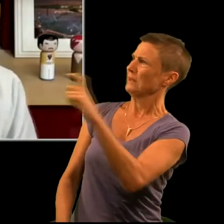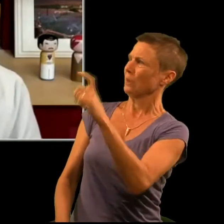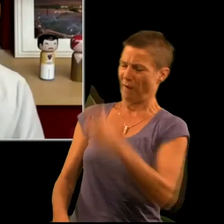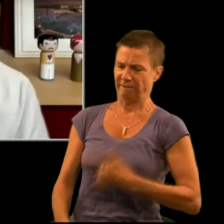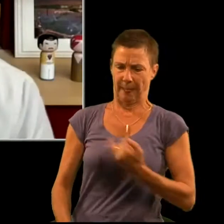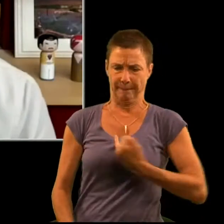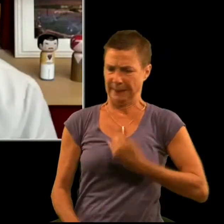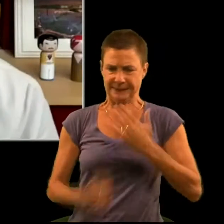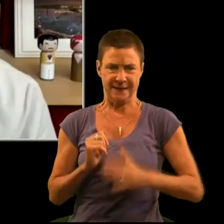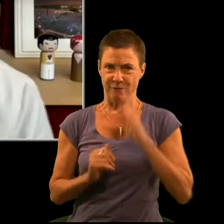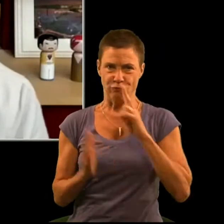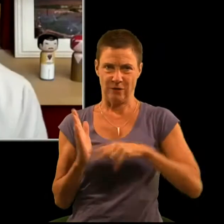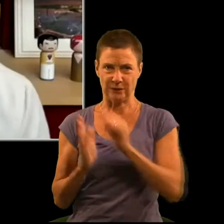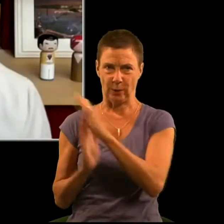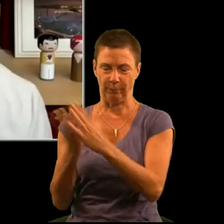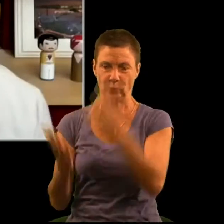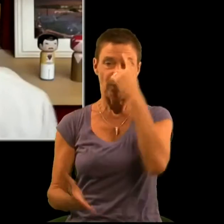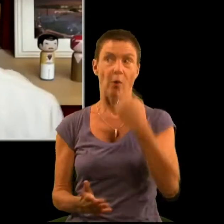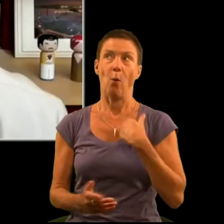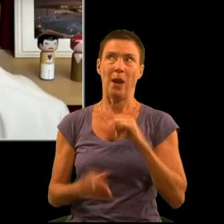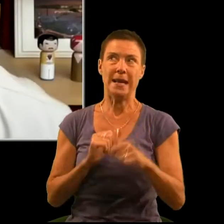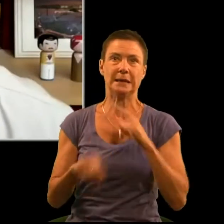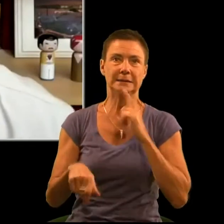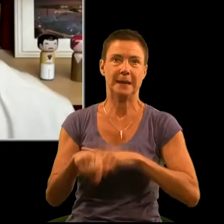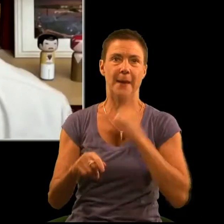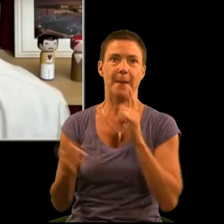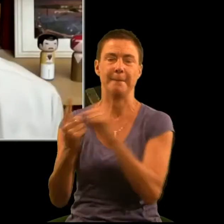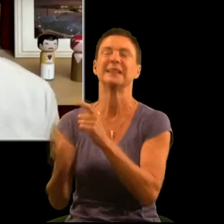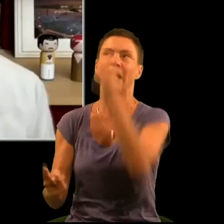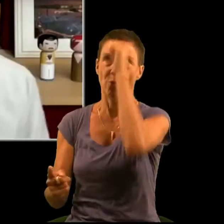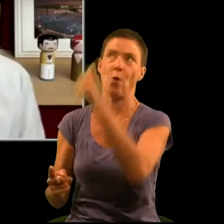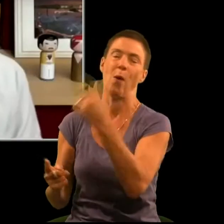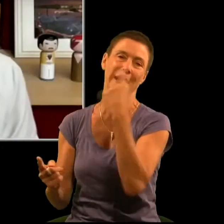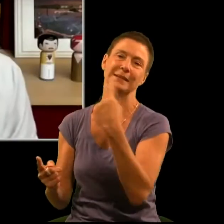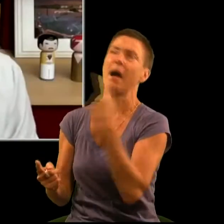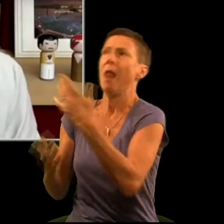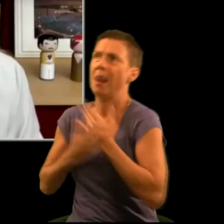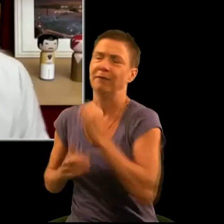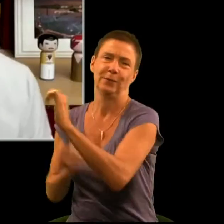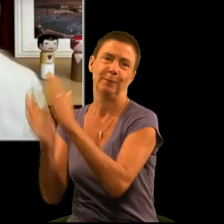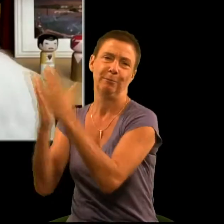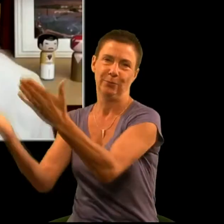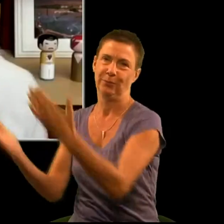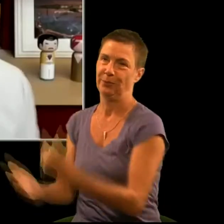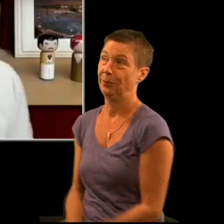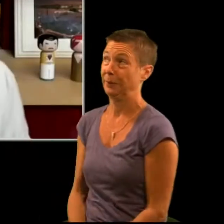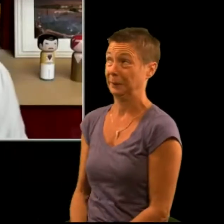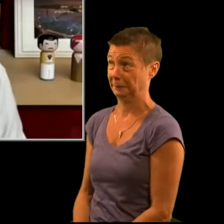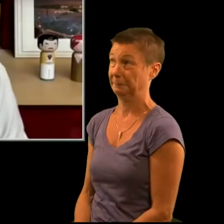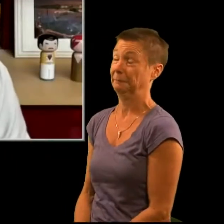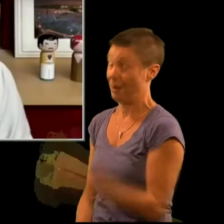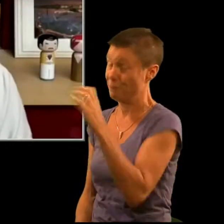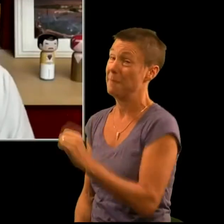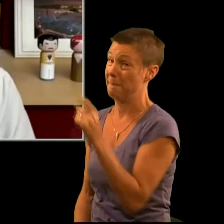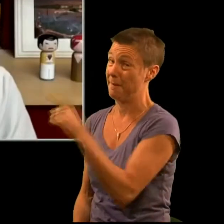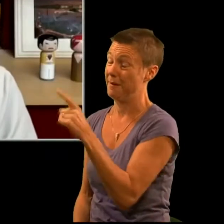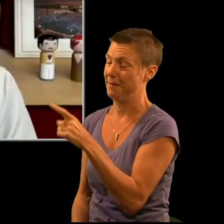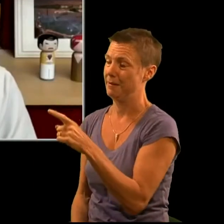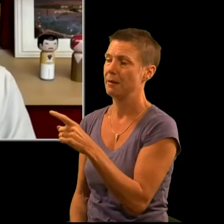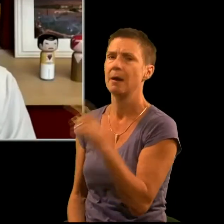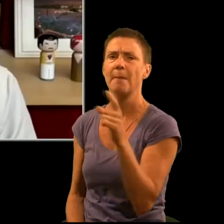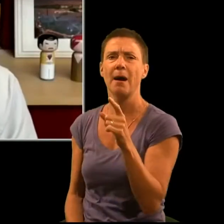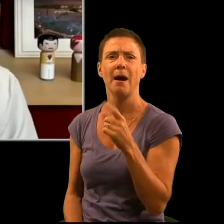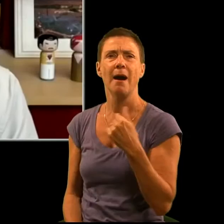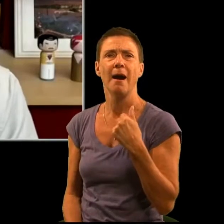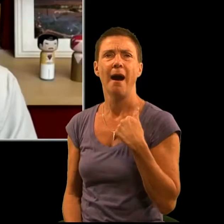time we meet, I'll be able to say, yes, I like your work, Cressida. So I'm now saying that. So, but I was